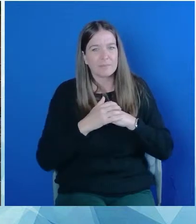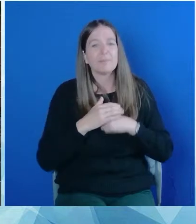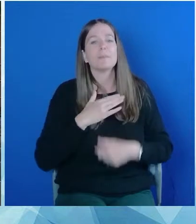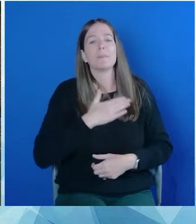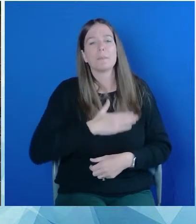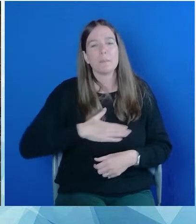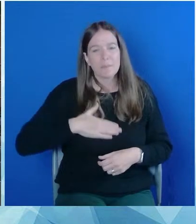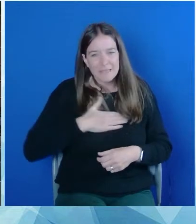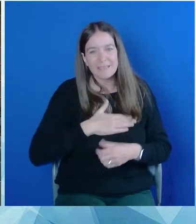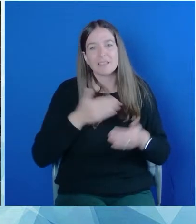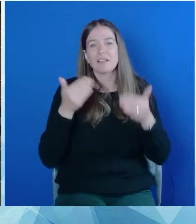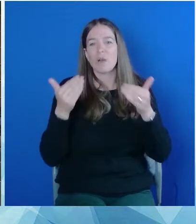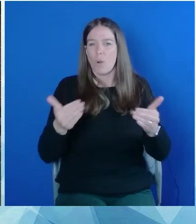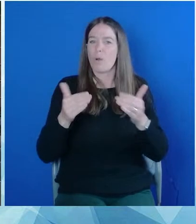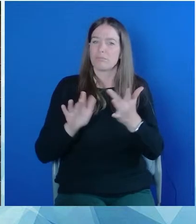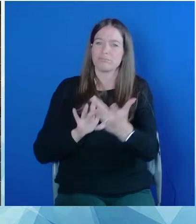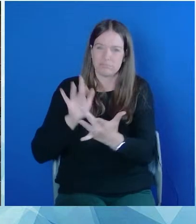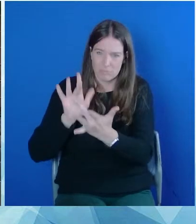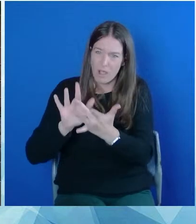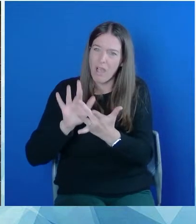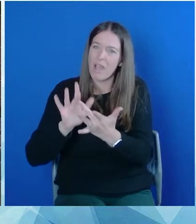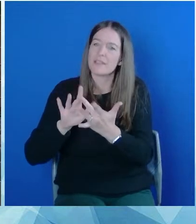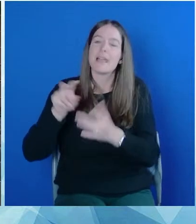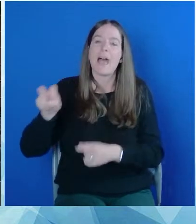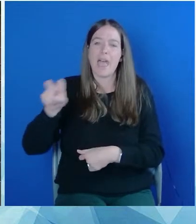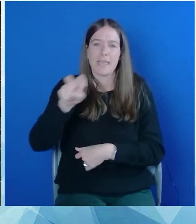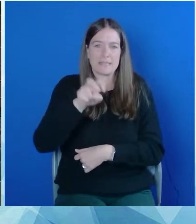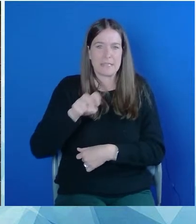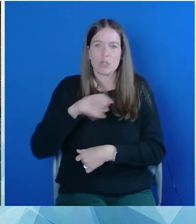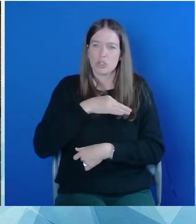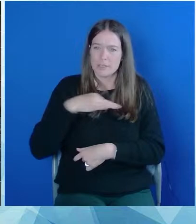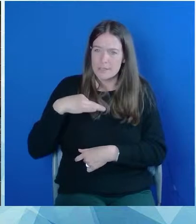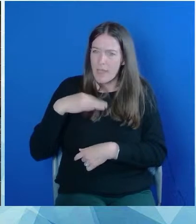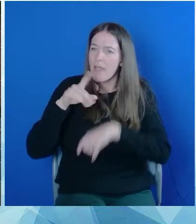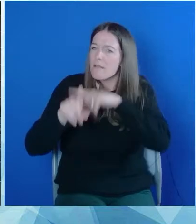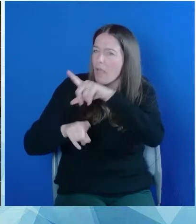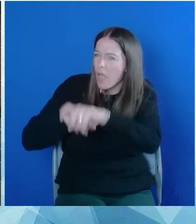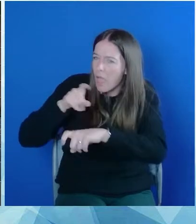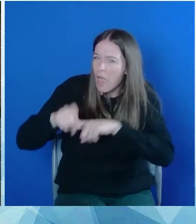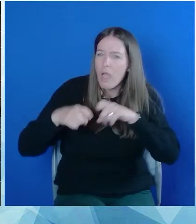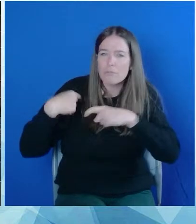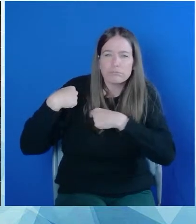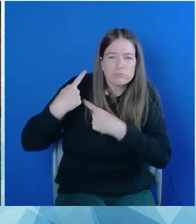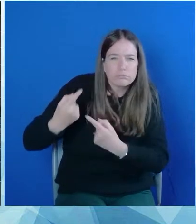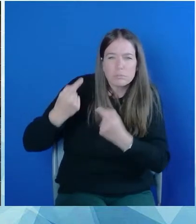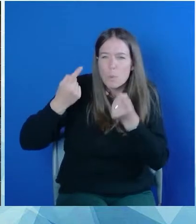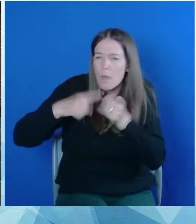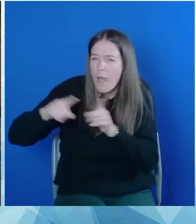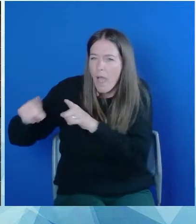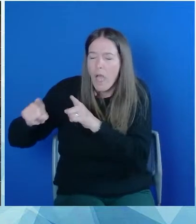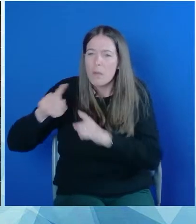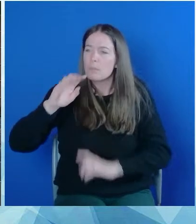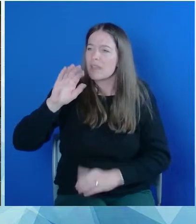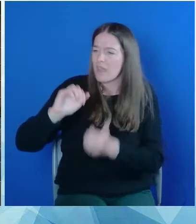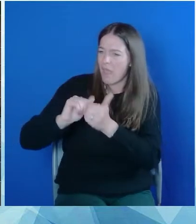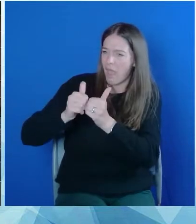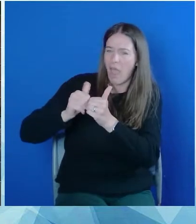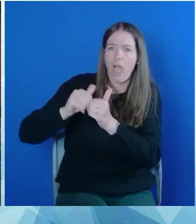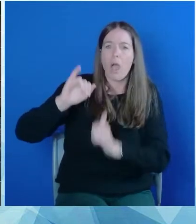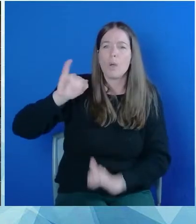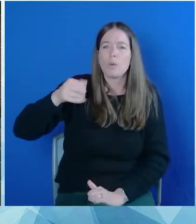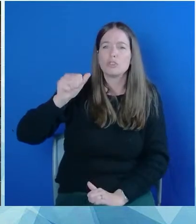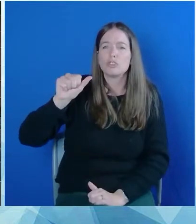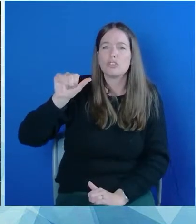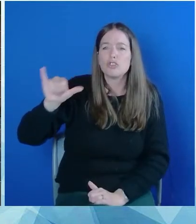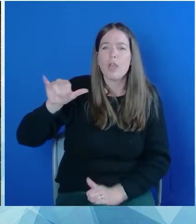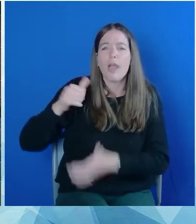students. You will learn a lot about what has been happening and all the positive changes that Jay has done to bring us together and improve the